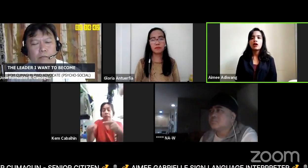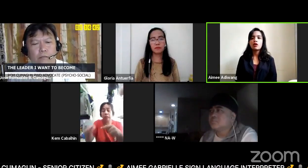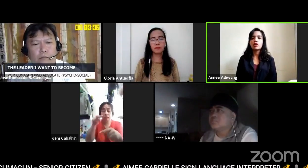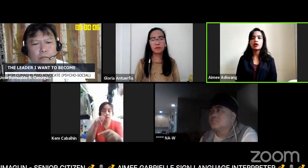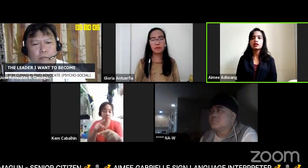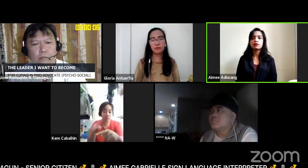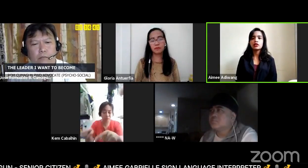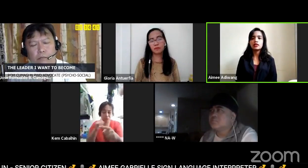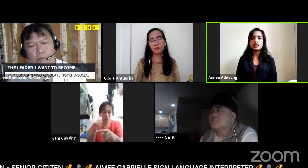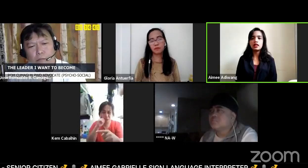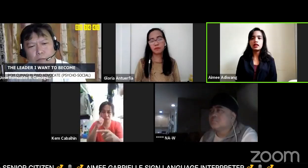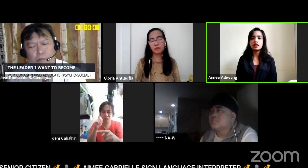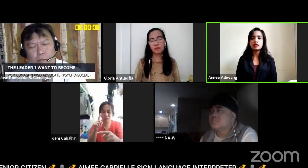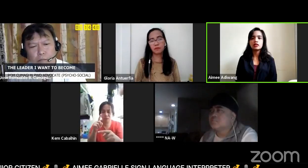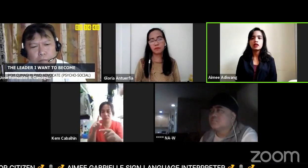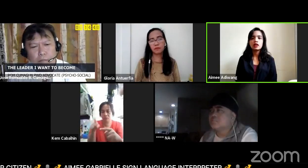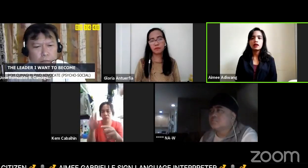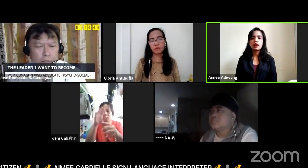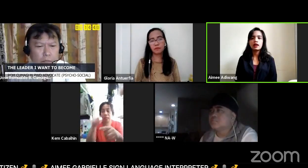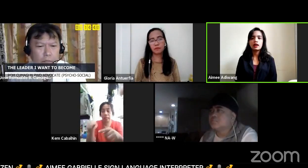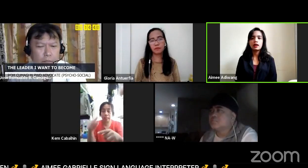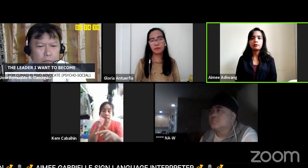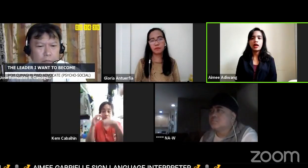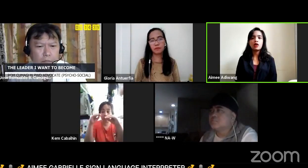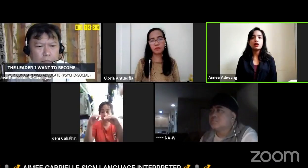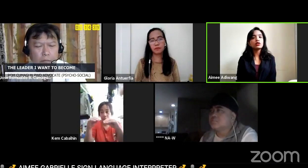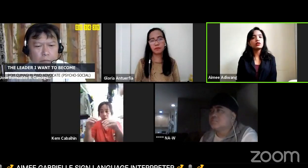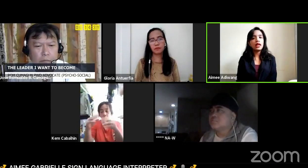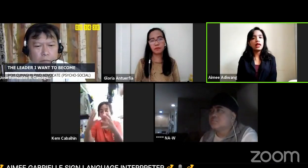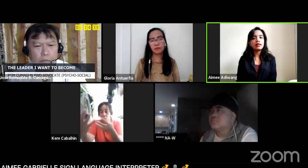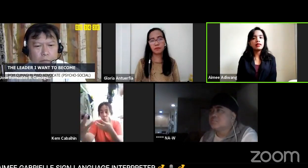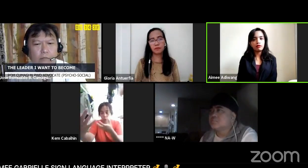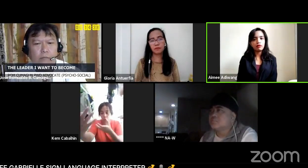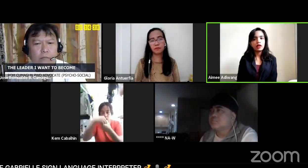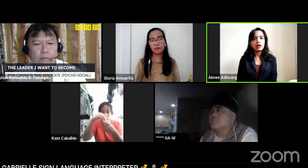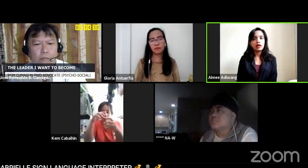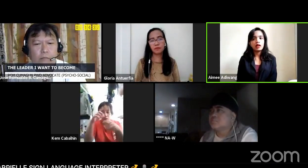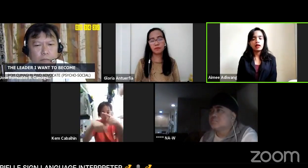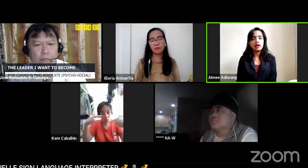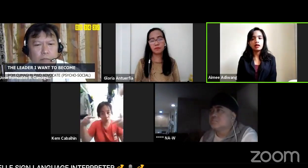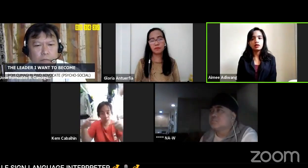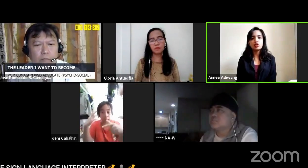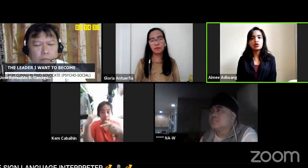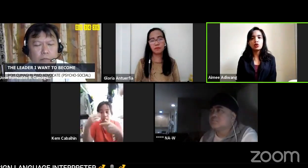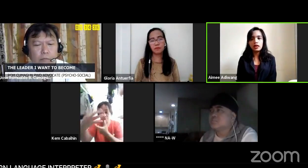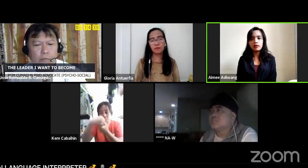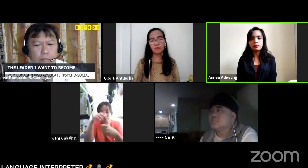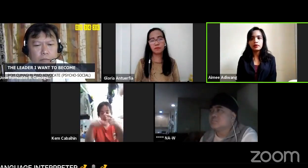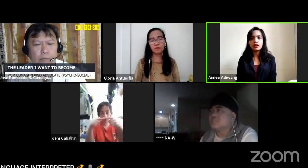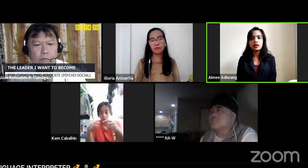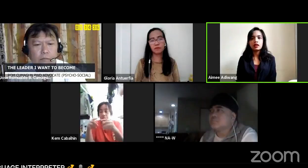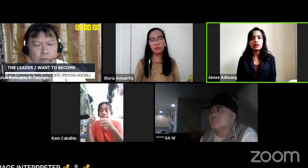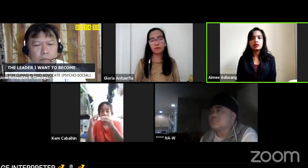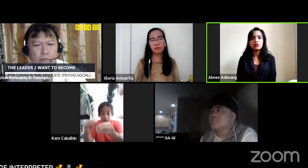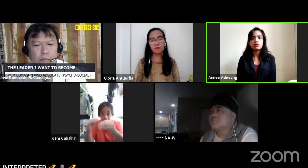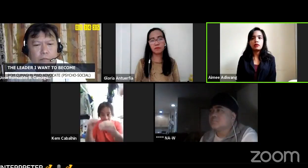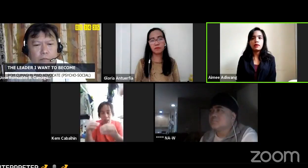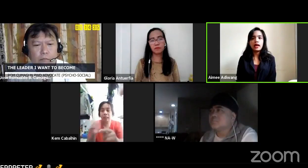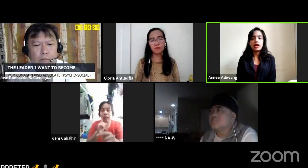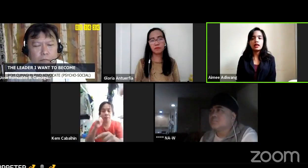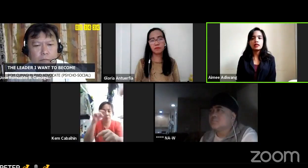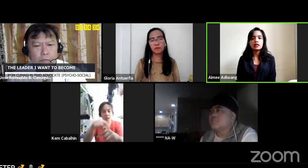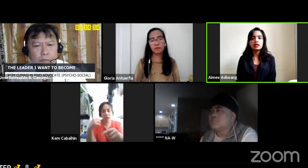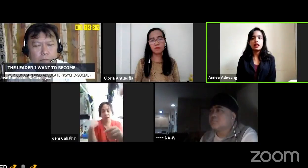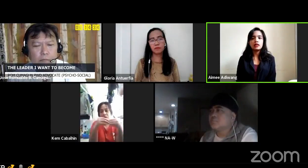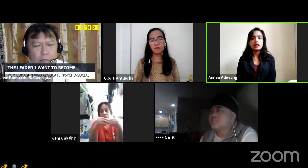work, or the first thing is, I also train the deaf to join